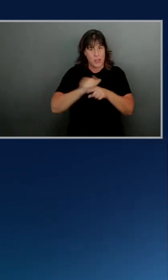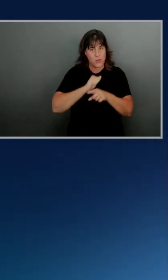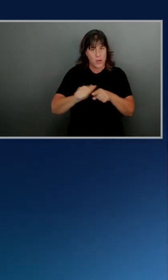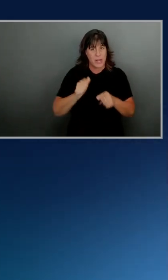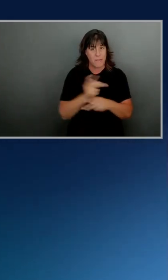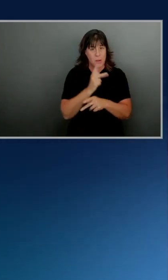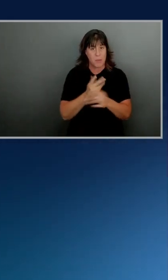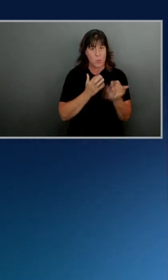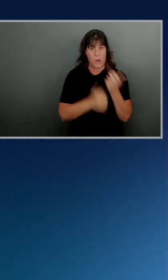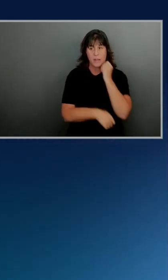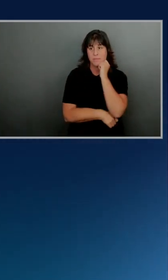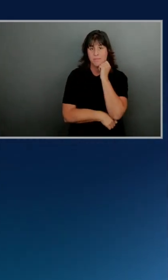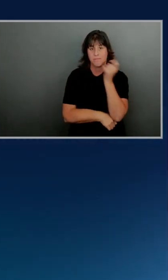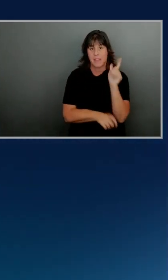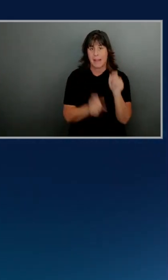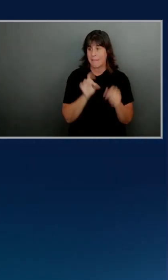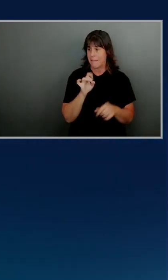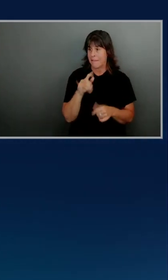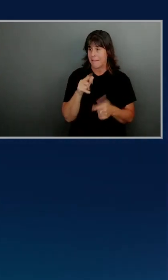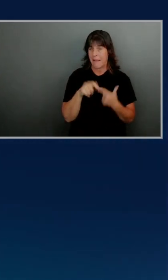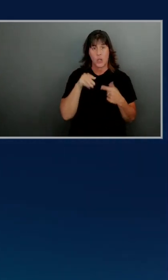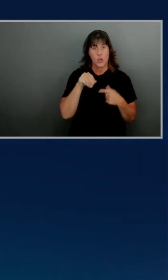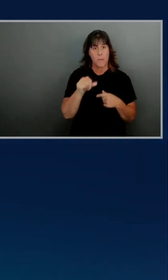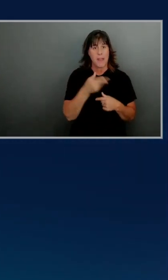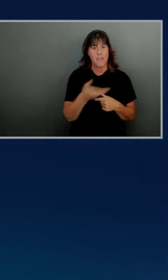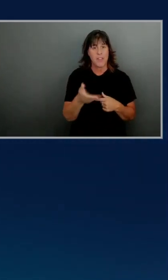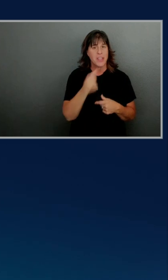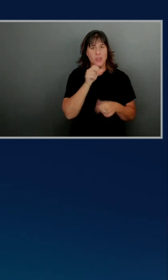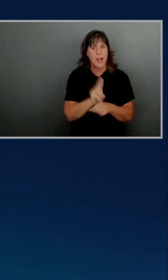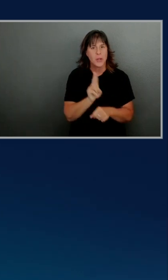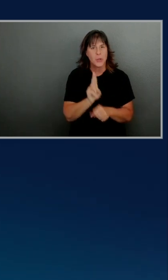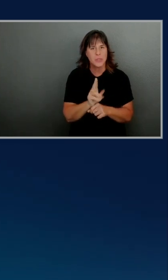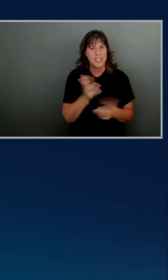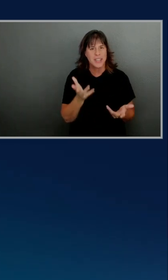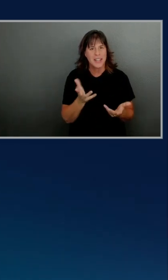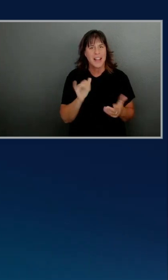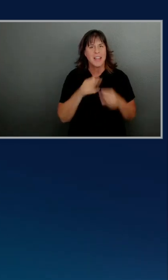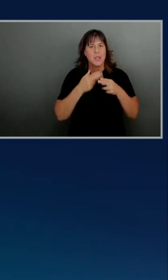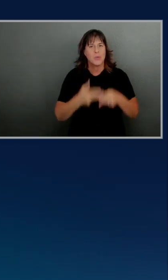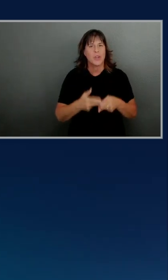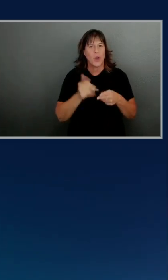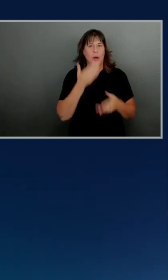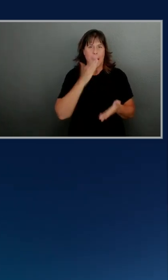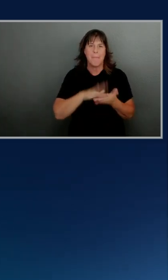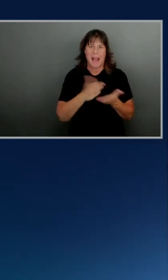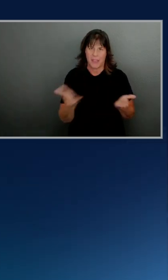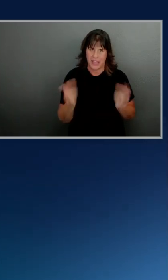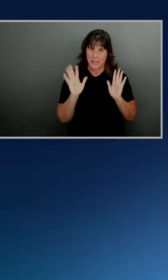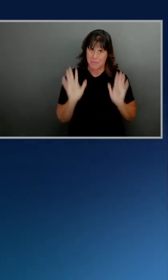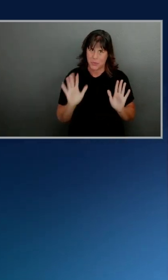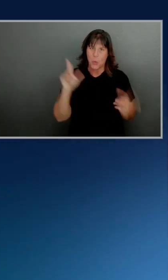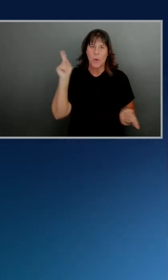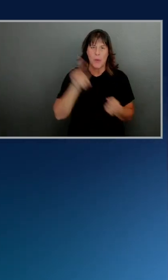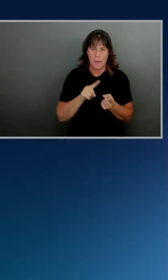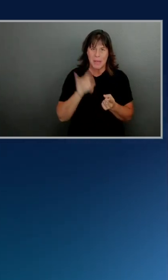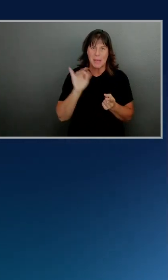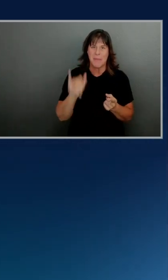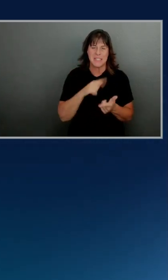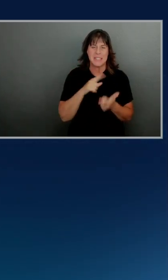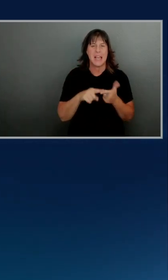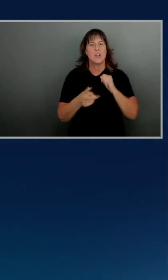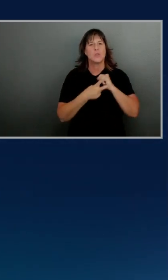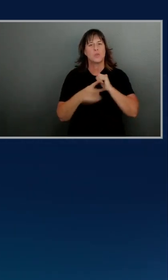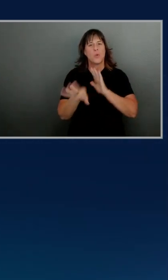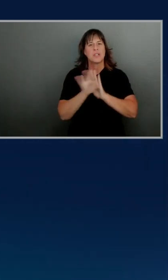for data, you're paying for things you're not using. And this is what we call a bad thing. So we want to minimize that, and your storage selection can